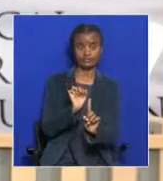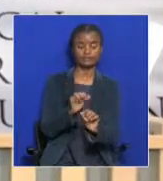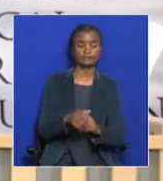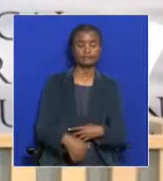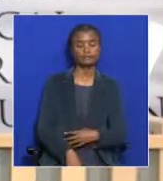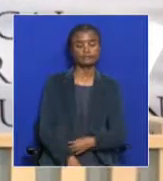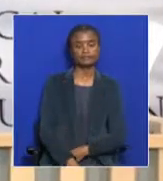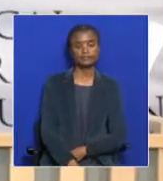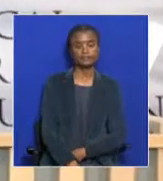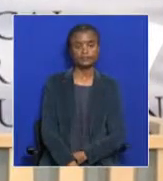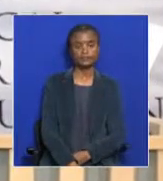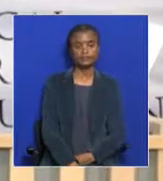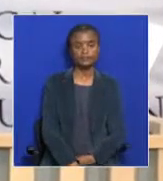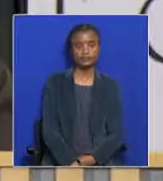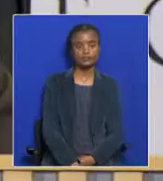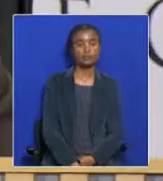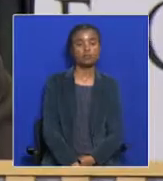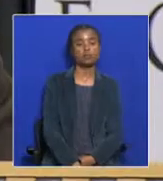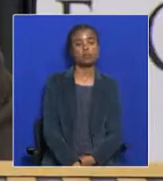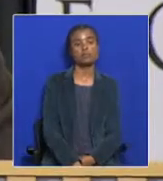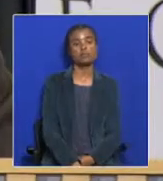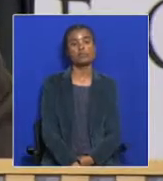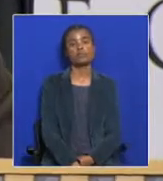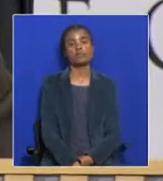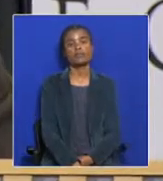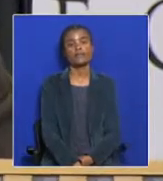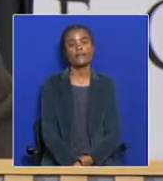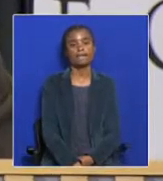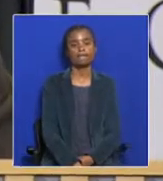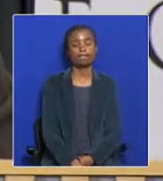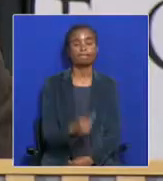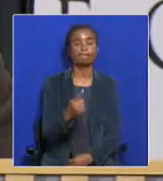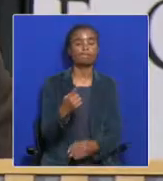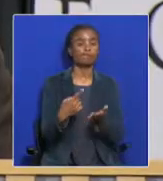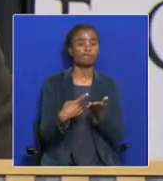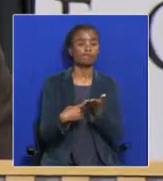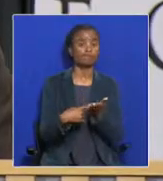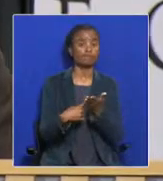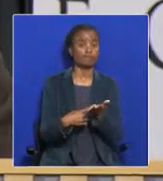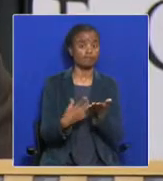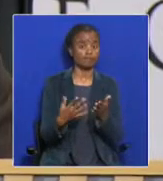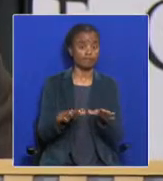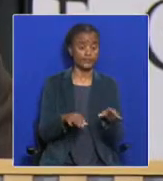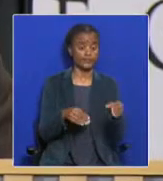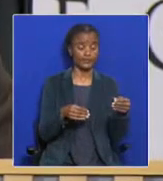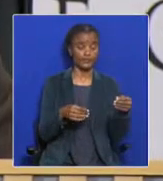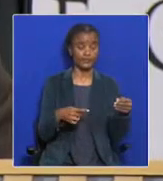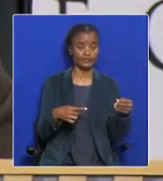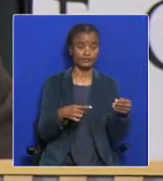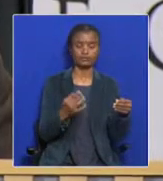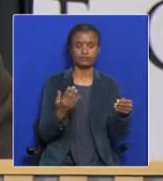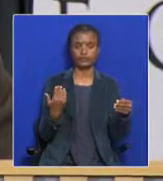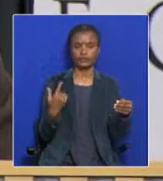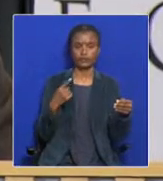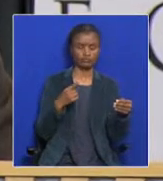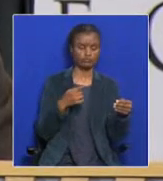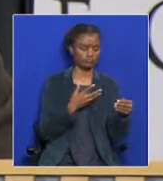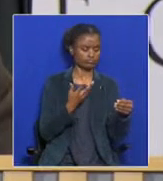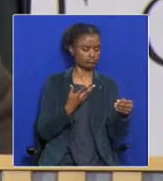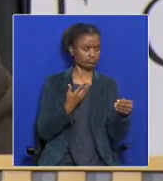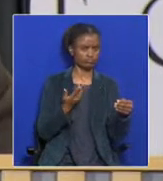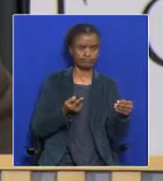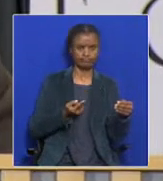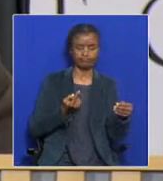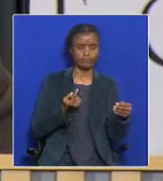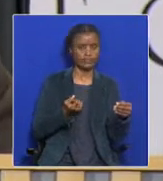Colonel, we discussed that this document that you take issue with was provided to the Commission